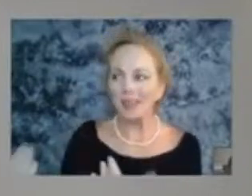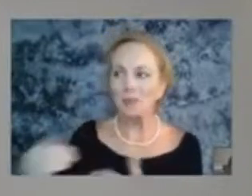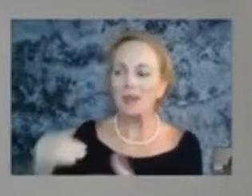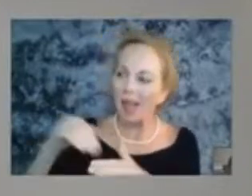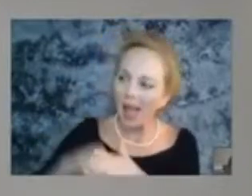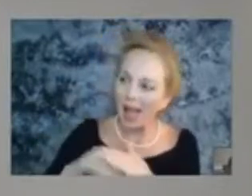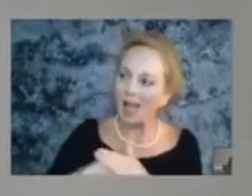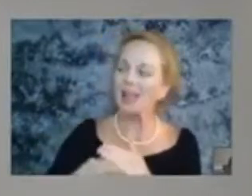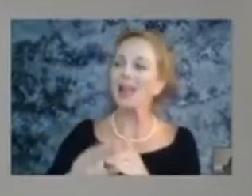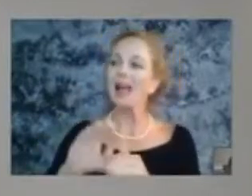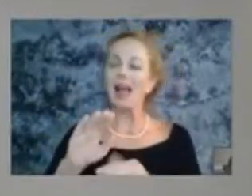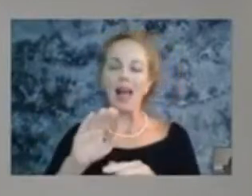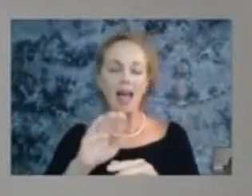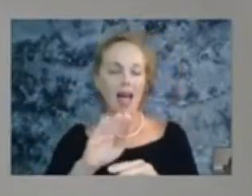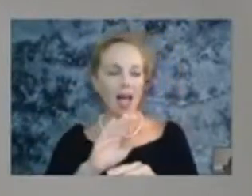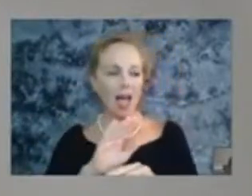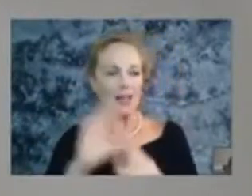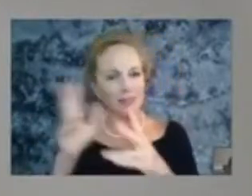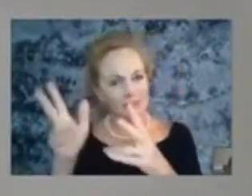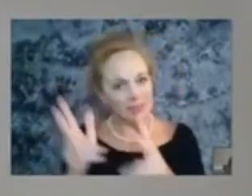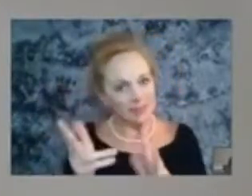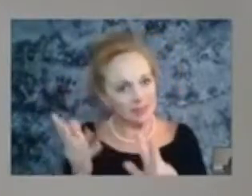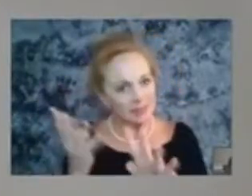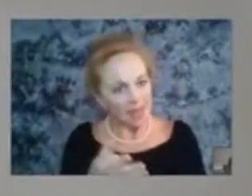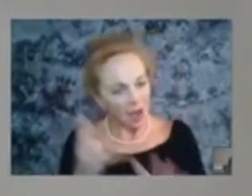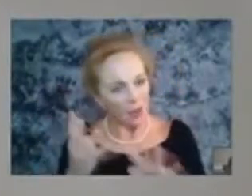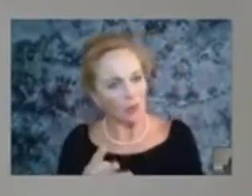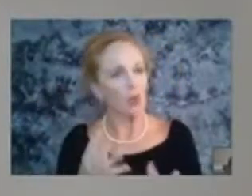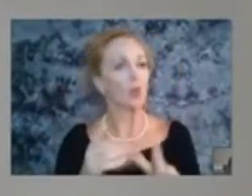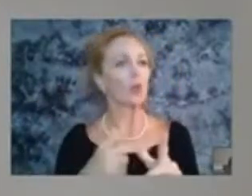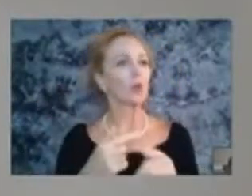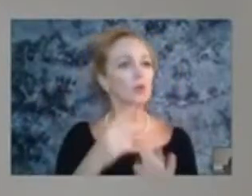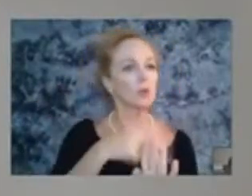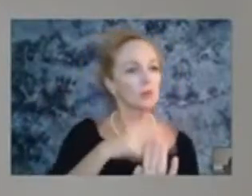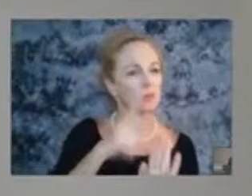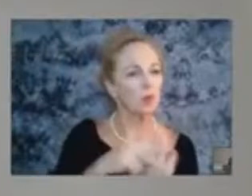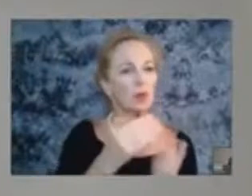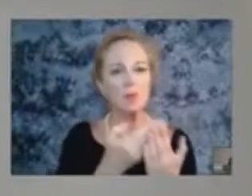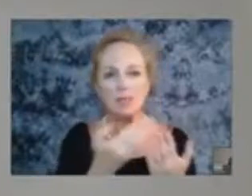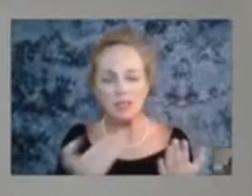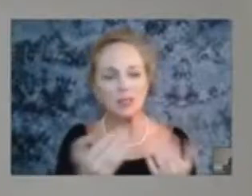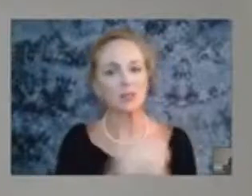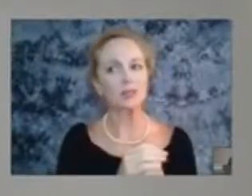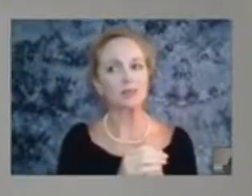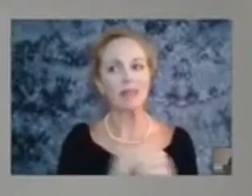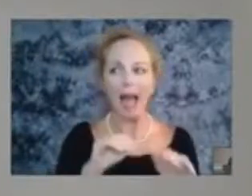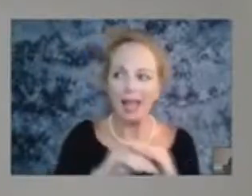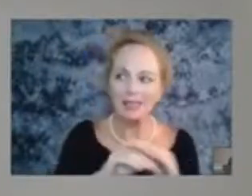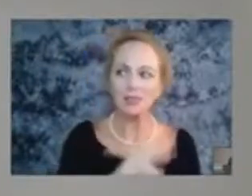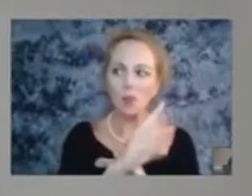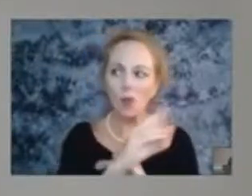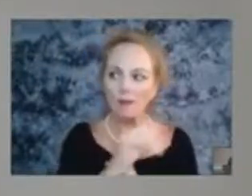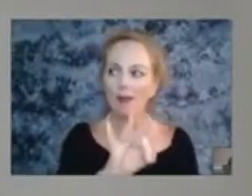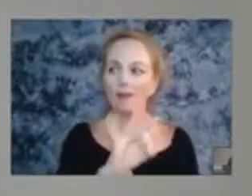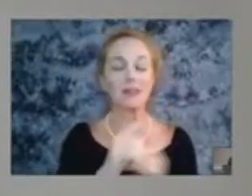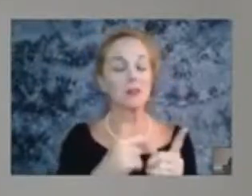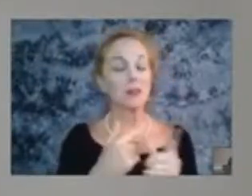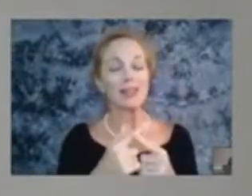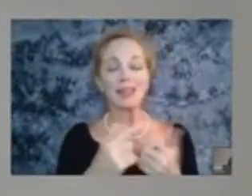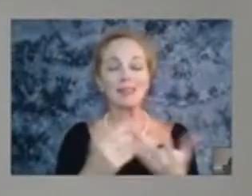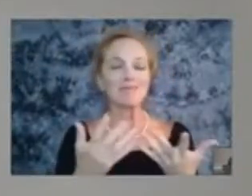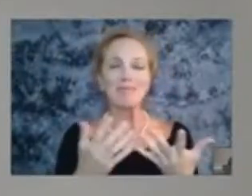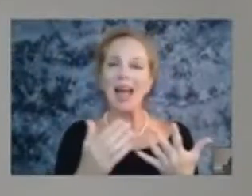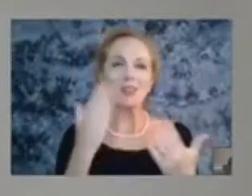Wi-Fi. And so we're trying to explore everything that we possibly can, but I think having full-time 24/7 remote access